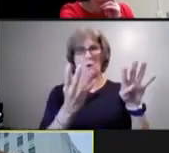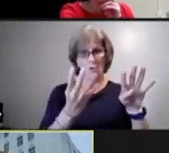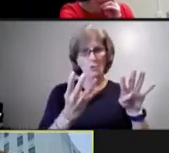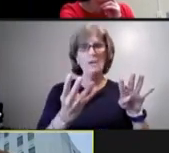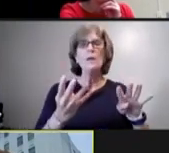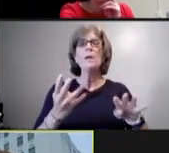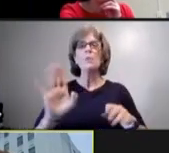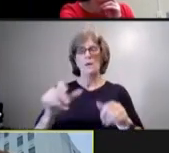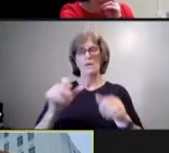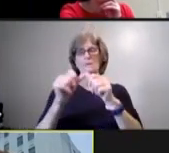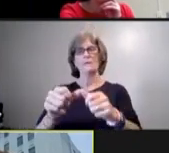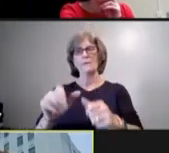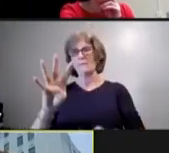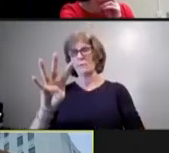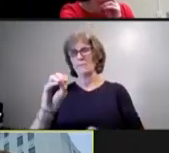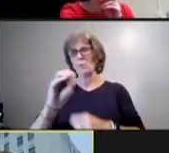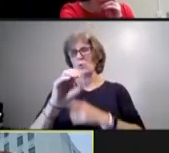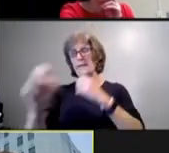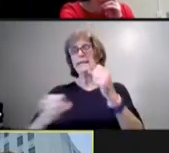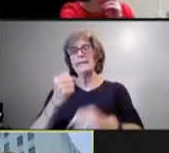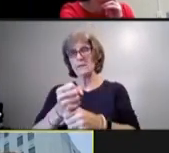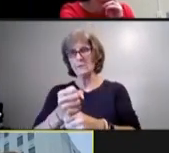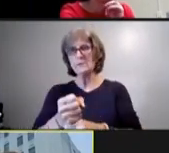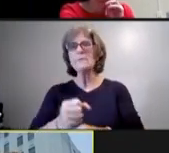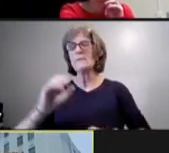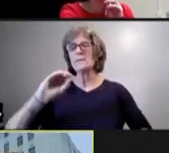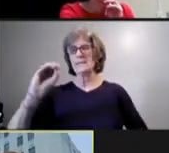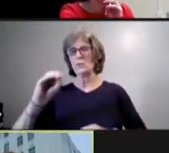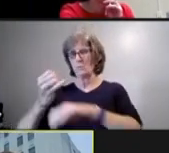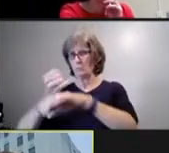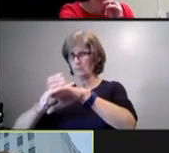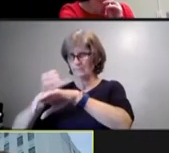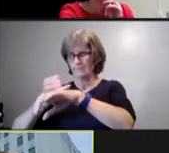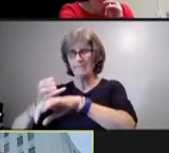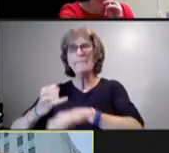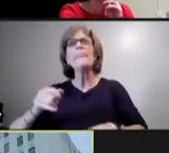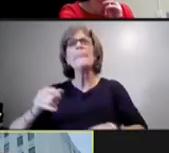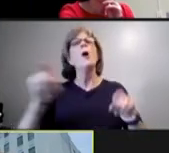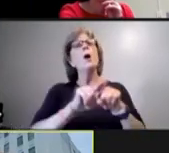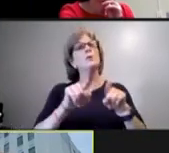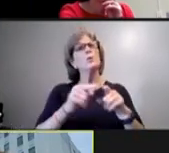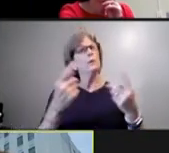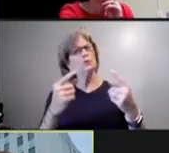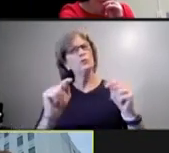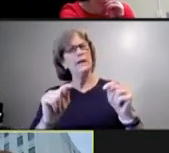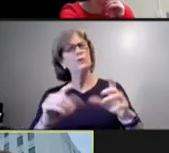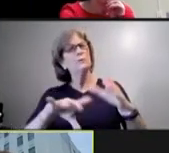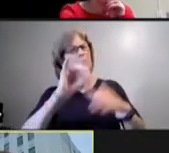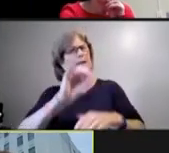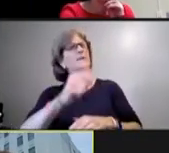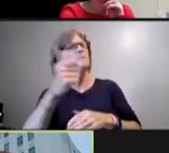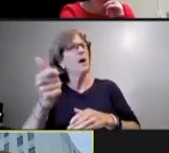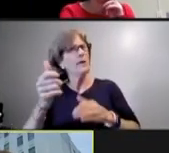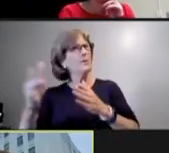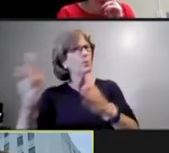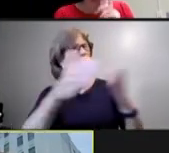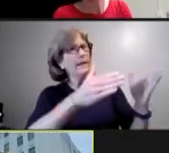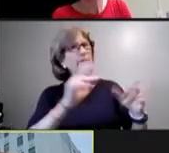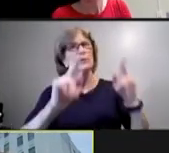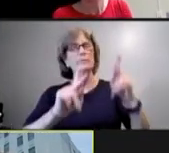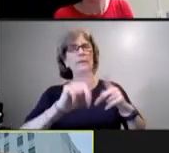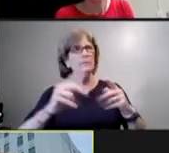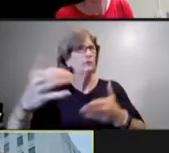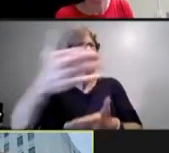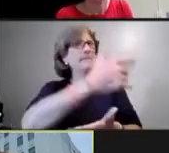and a 0% interest rate. A deed restriction would also be made to secure long-term affordability over a period of 40 years. The